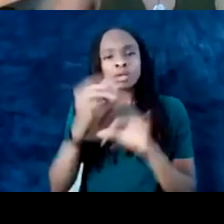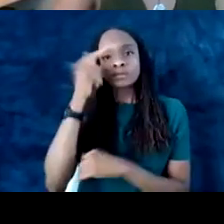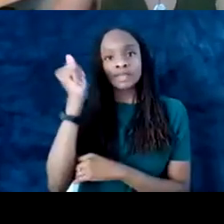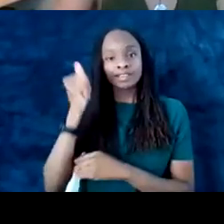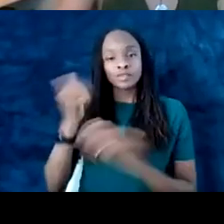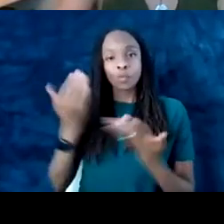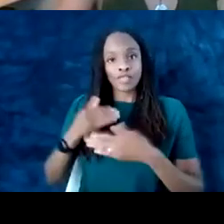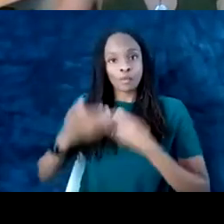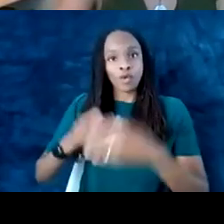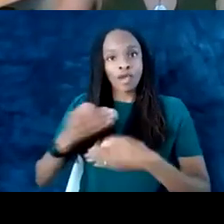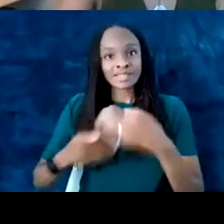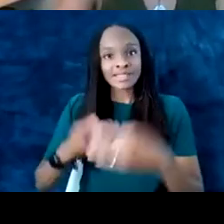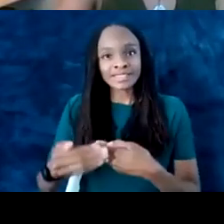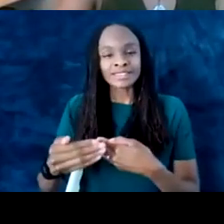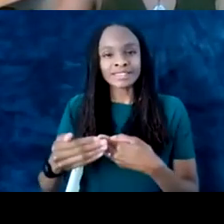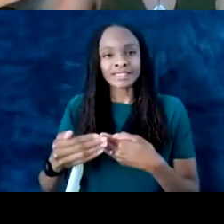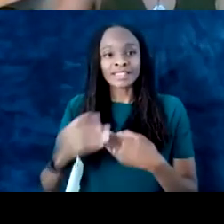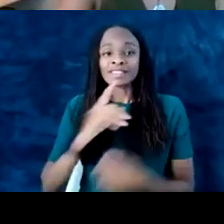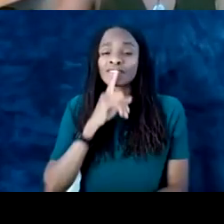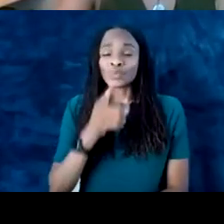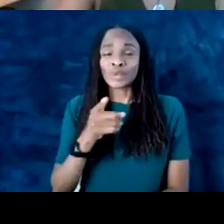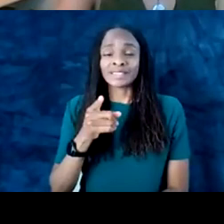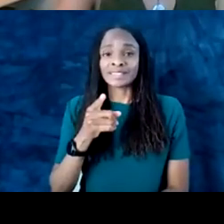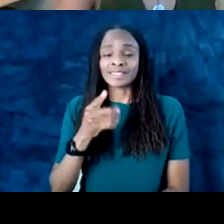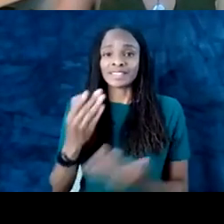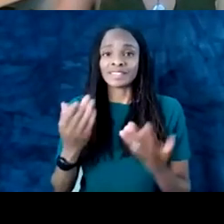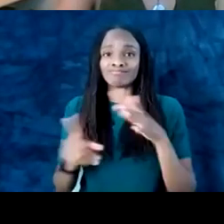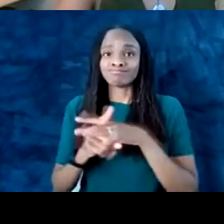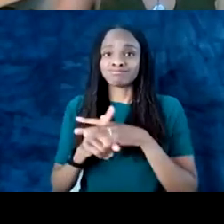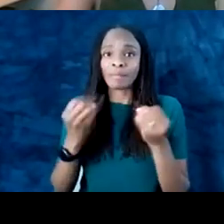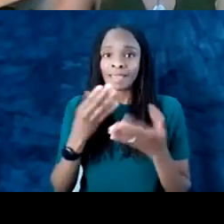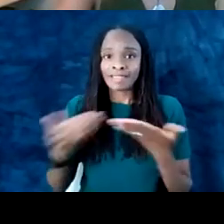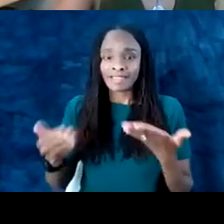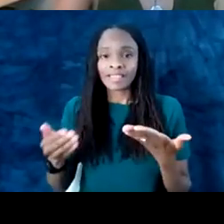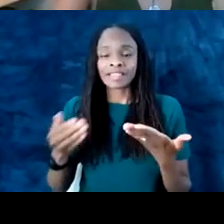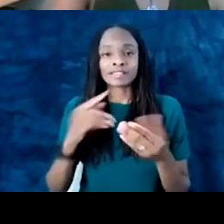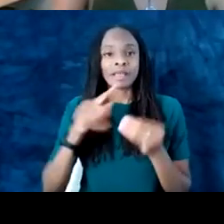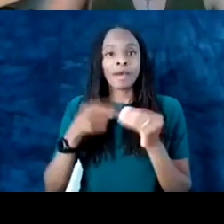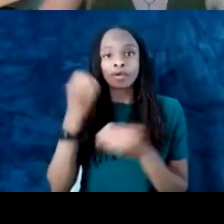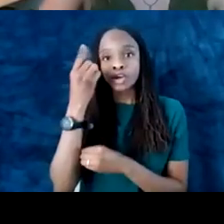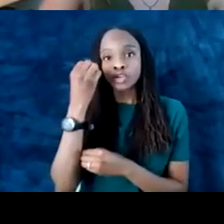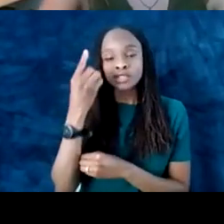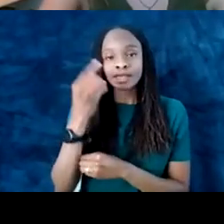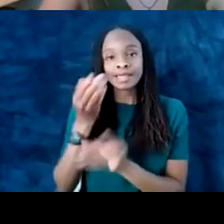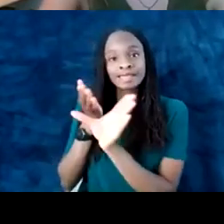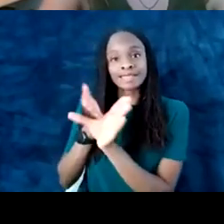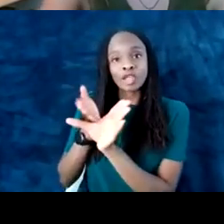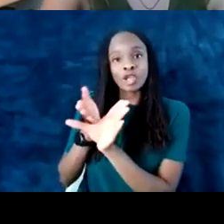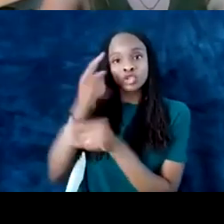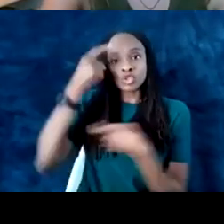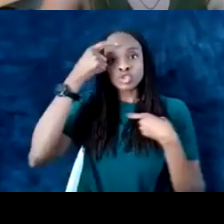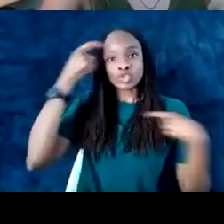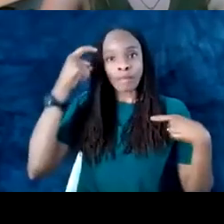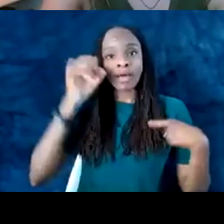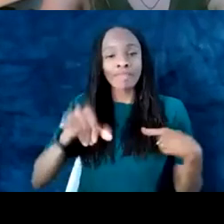process, it enlisted a lot of things, like an understanding of the psychological trauma that incarceration